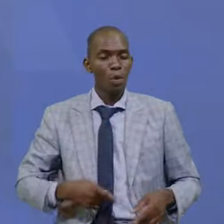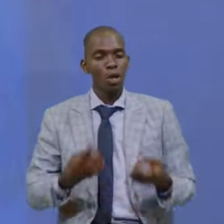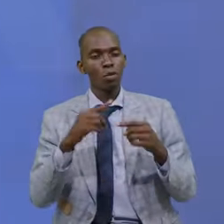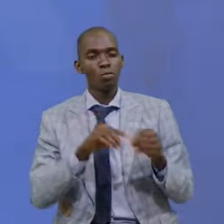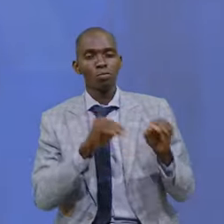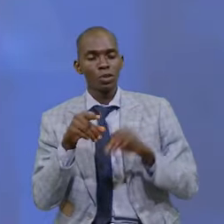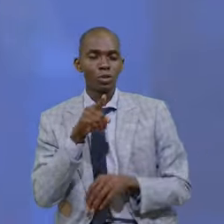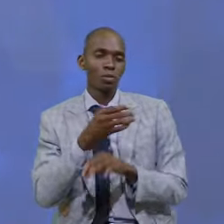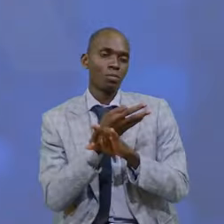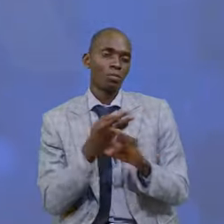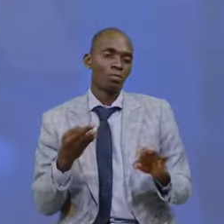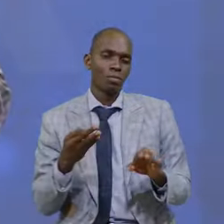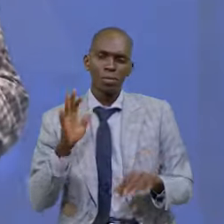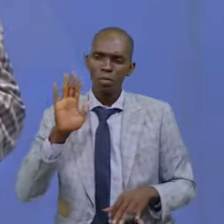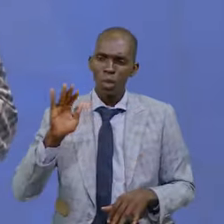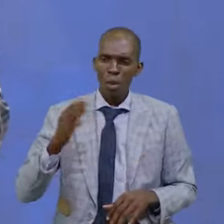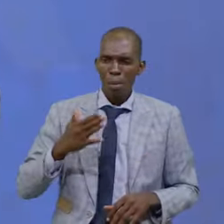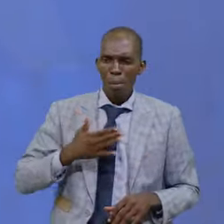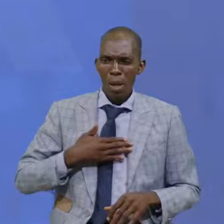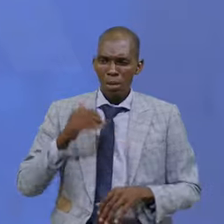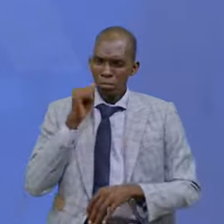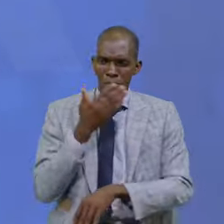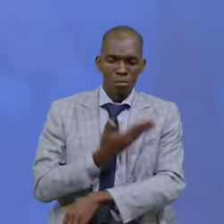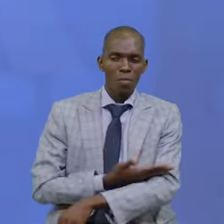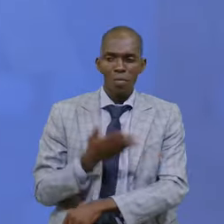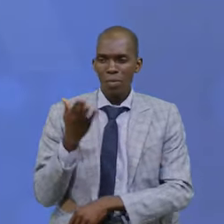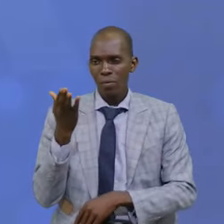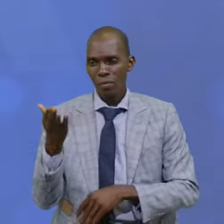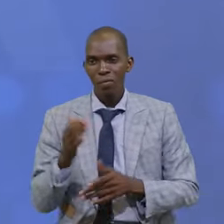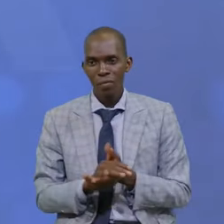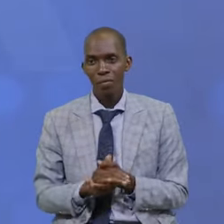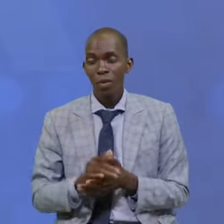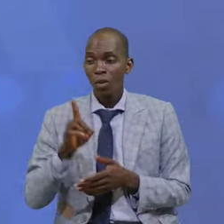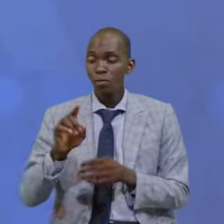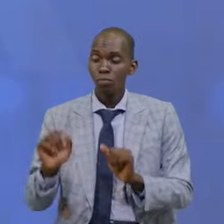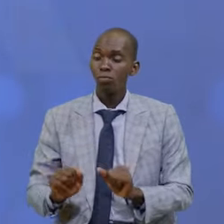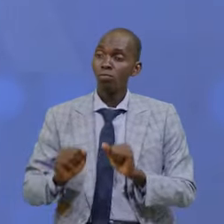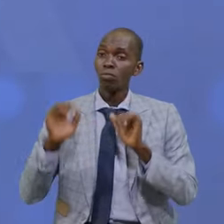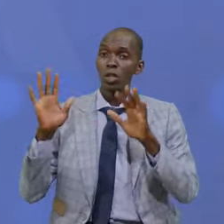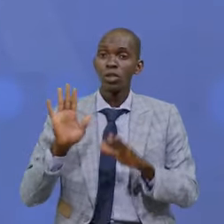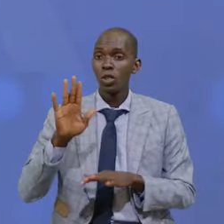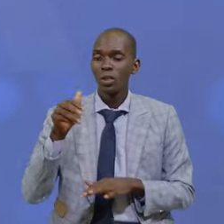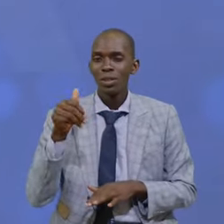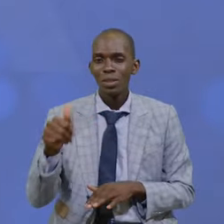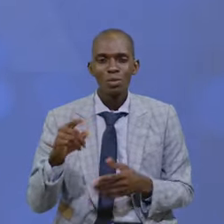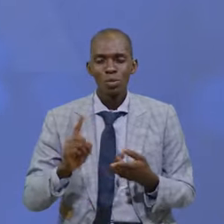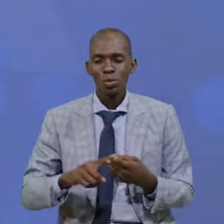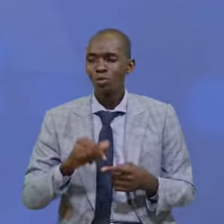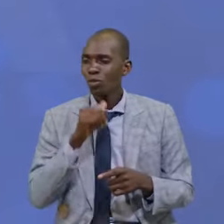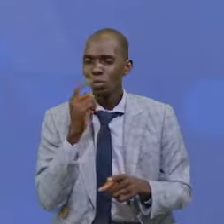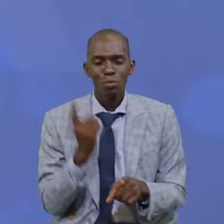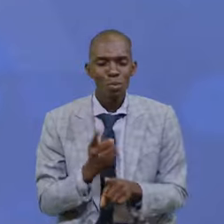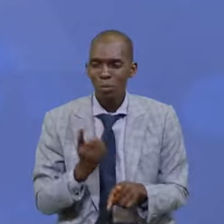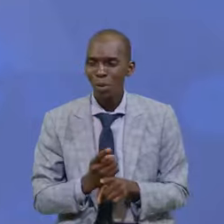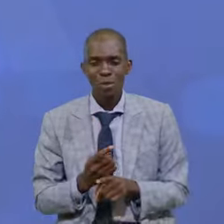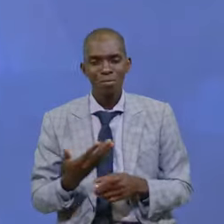daughter there, you gave yourself to inordinate affection. They called